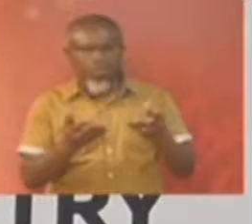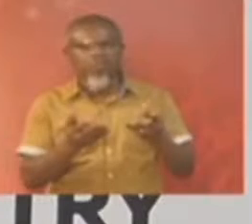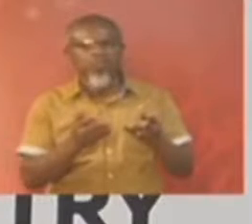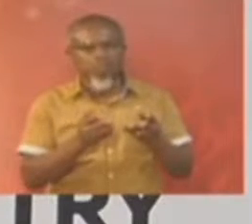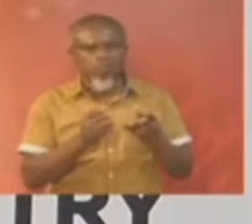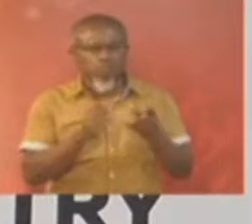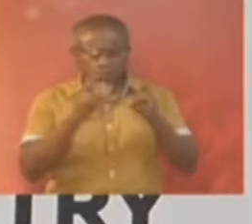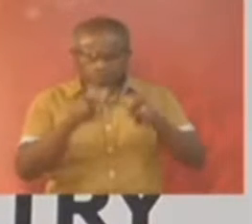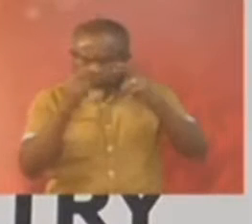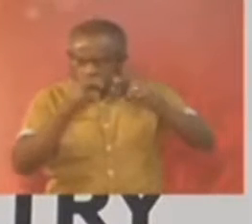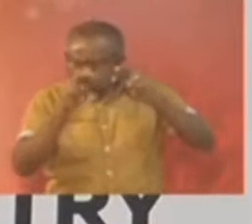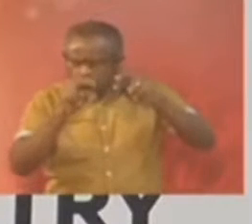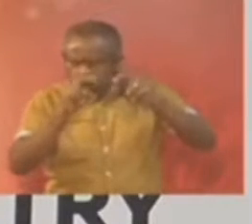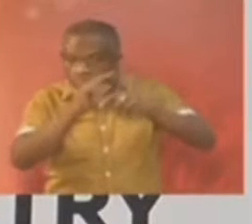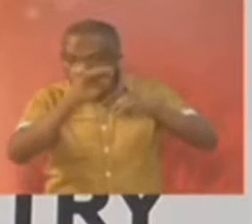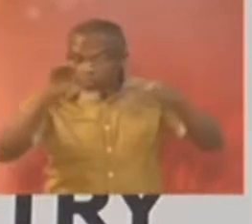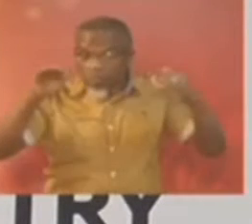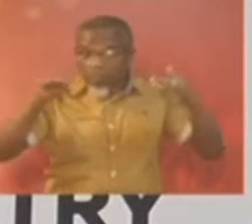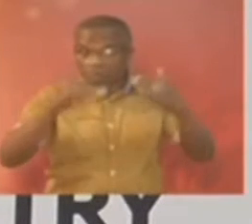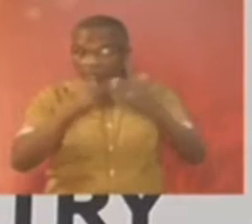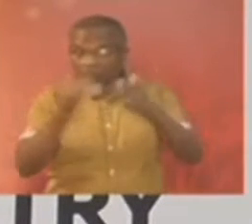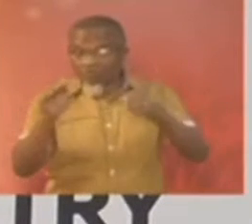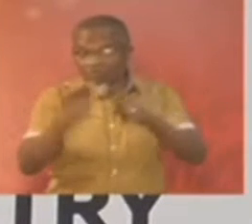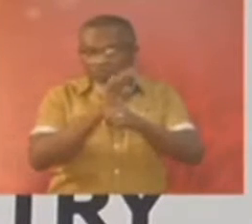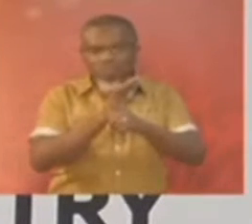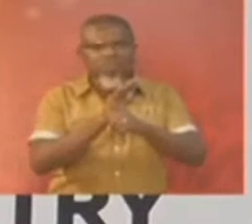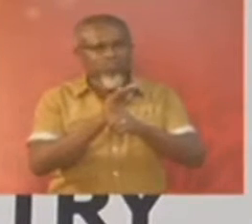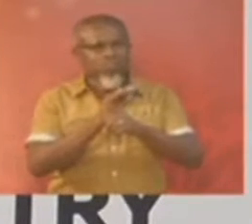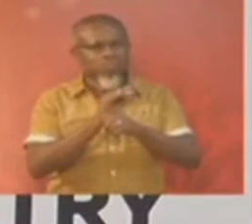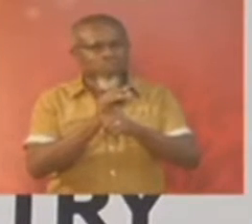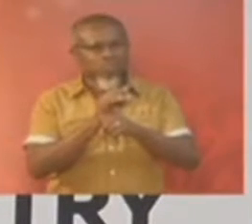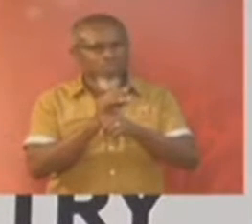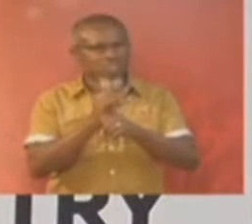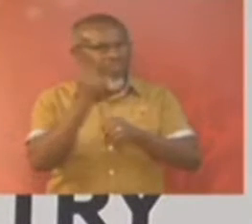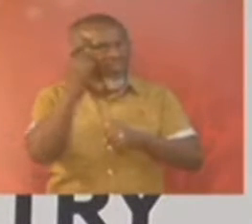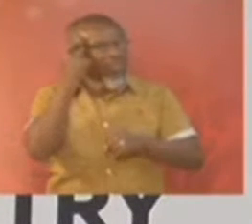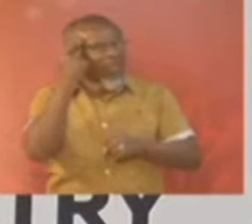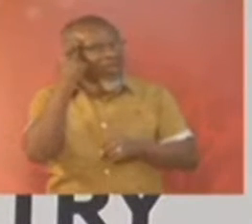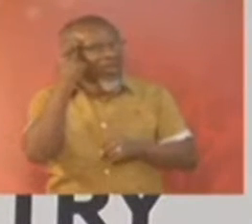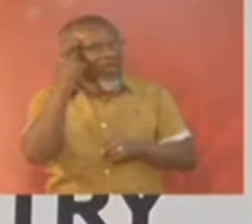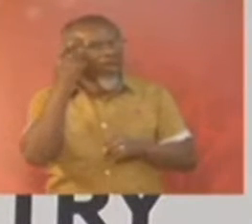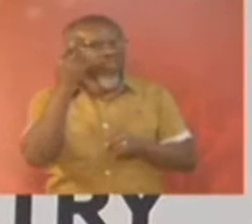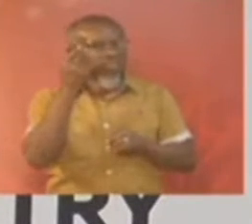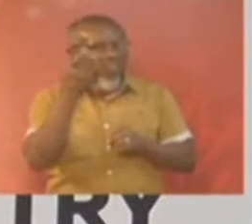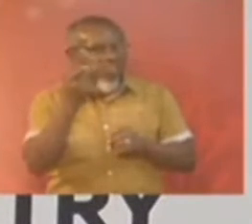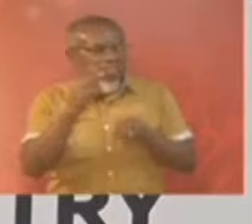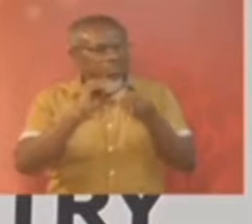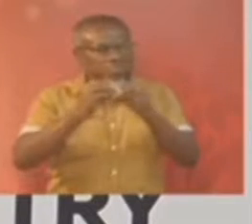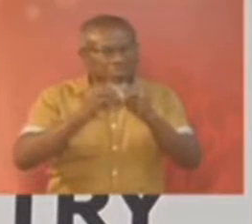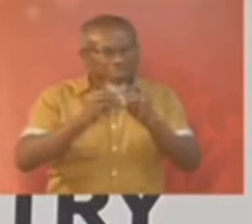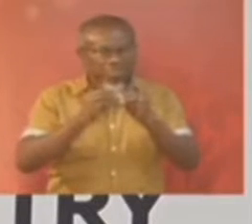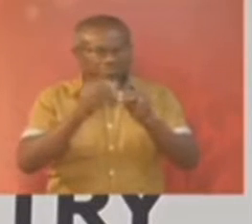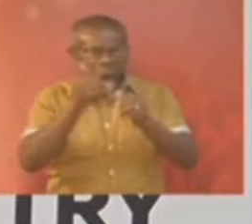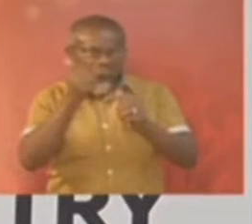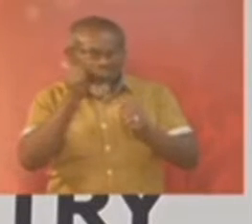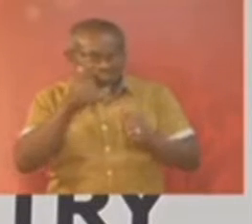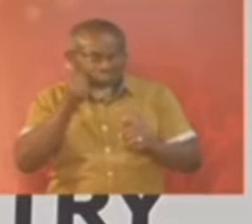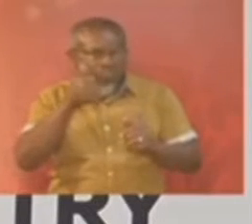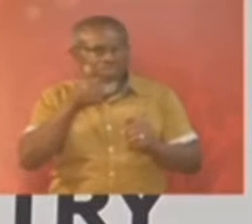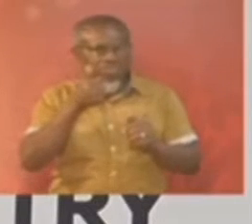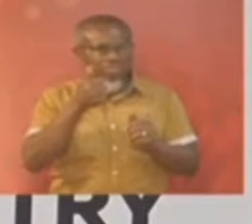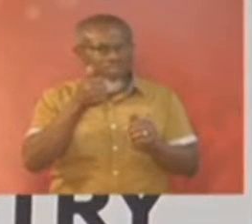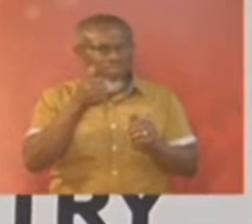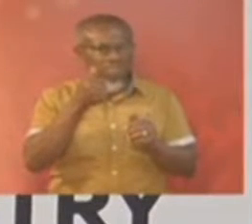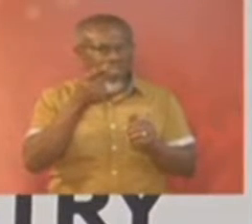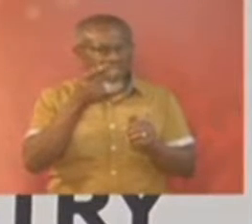overall situation. We do take into consideration the number of cases per day. Of course, we look at our mortality rate, and expectedly,